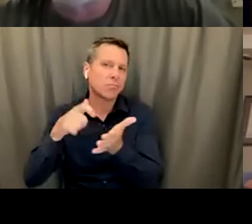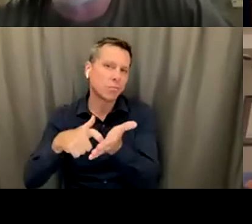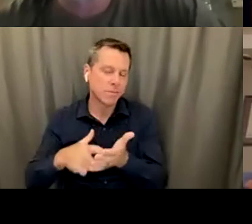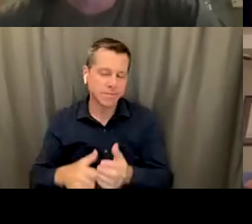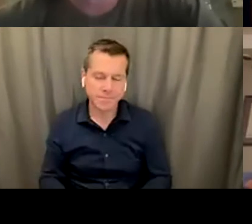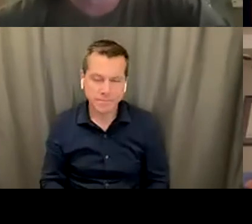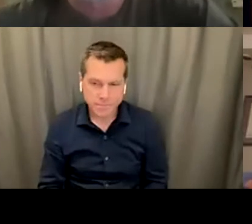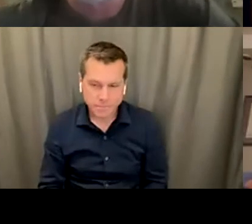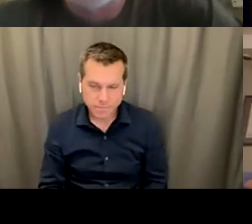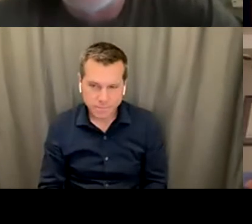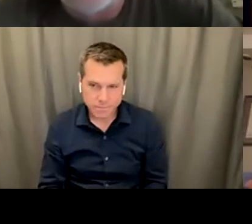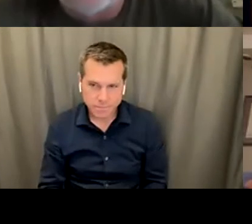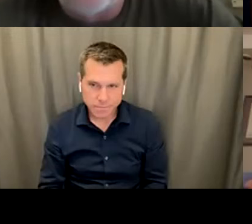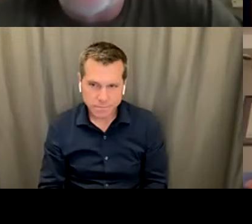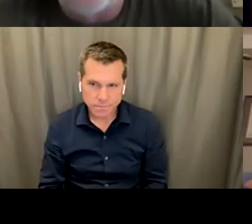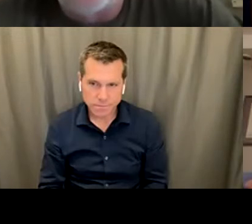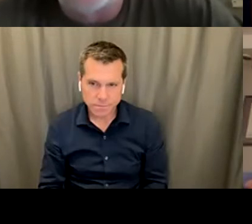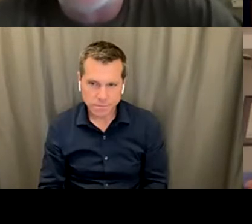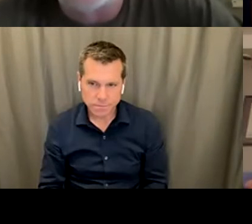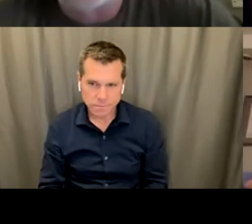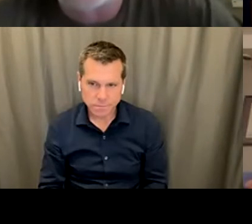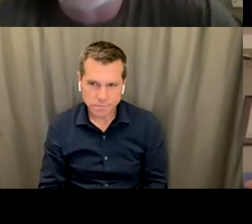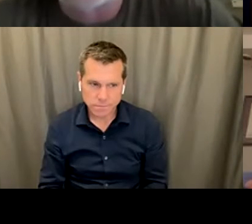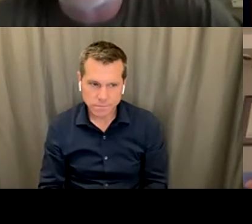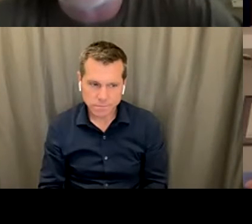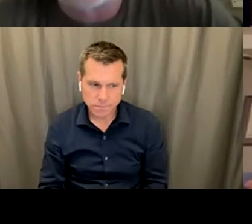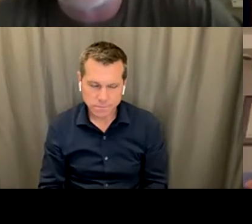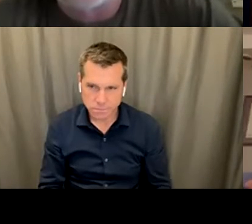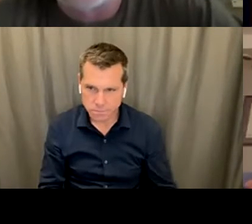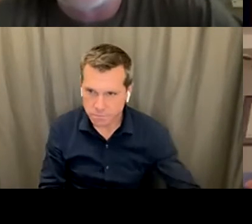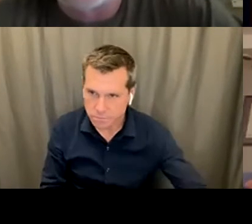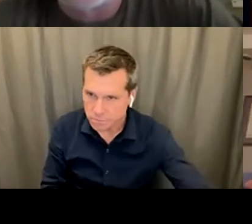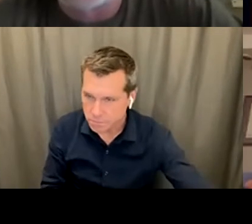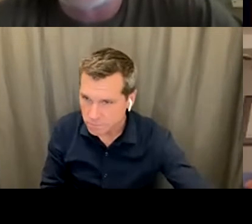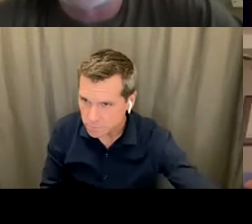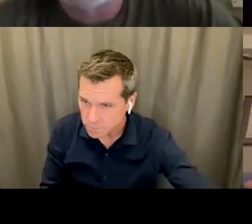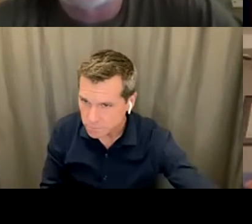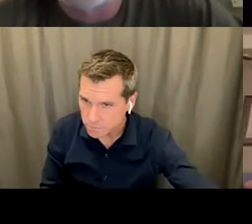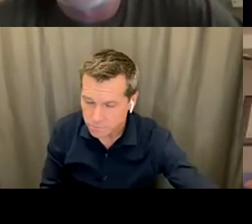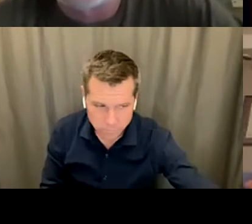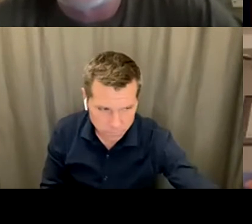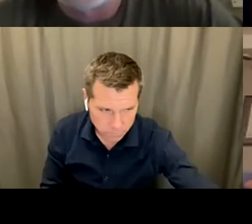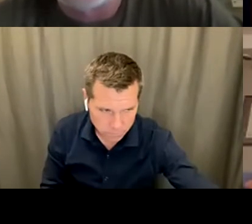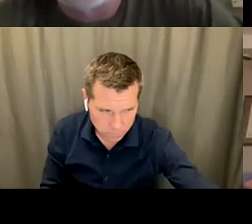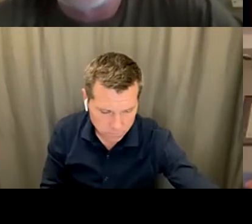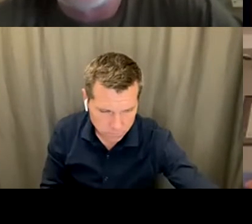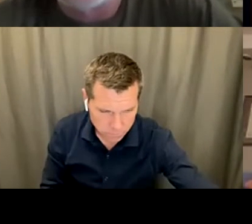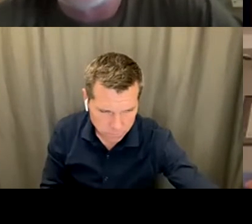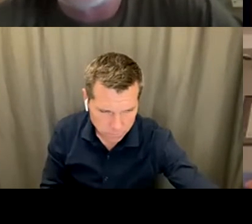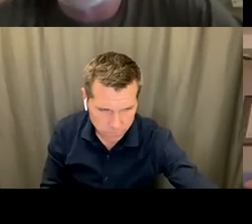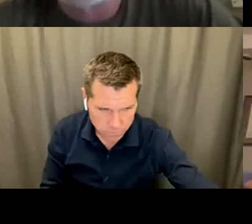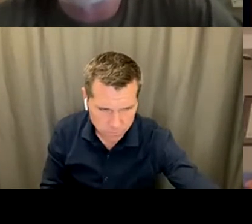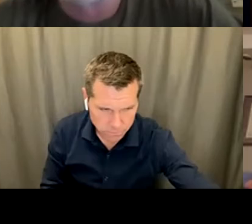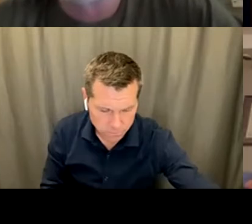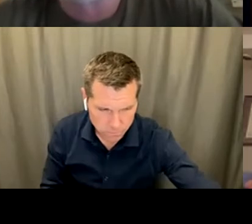of a, we still have that, like, wasn't there something about time off? If you're positive, that's still.